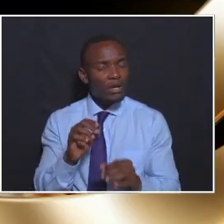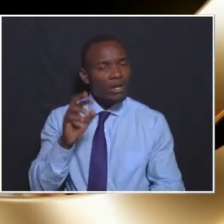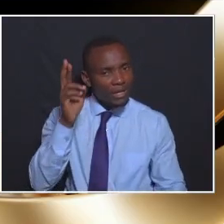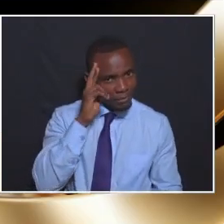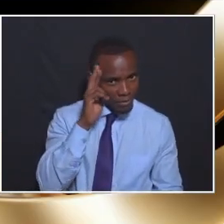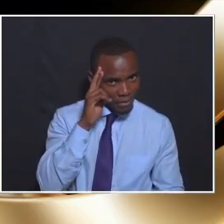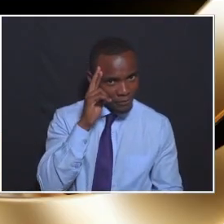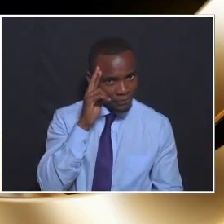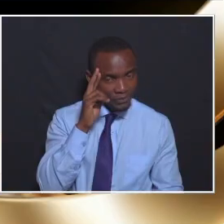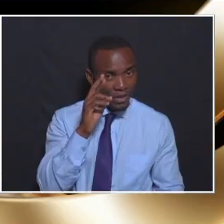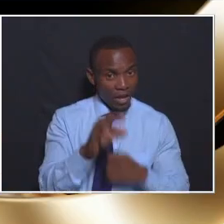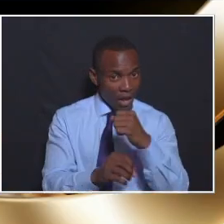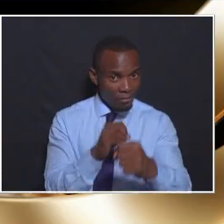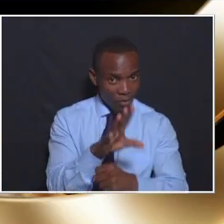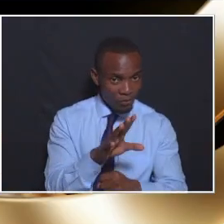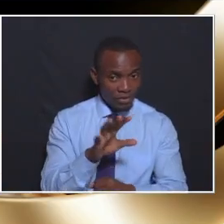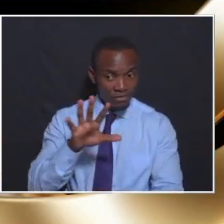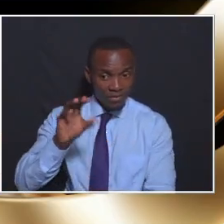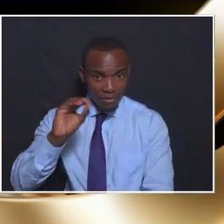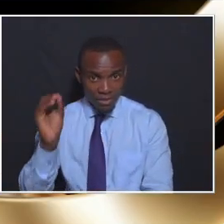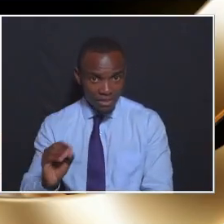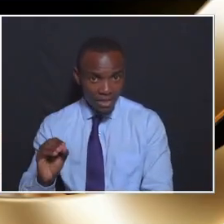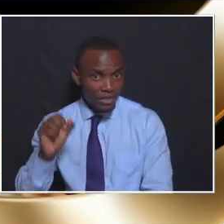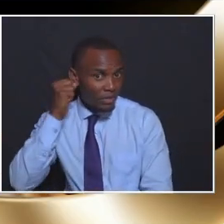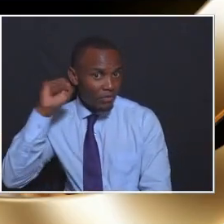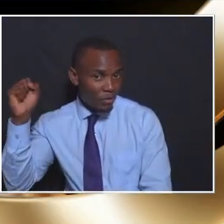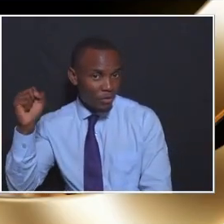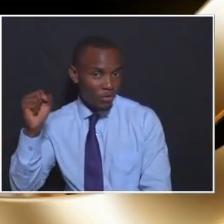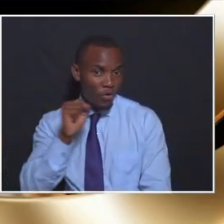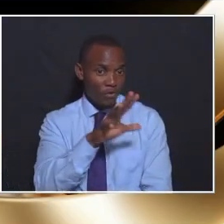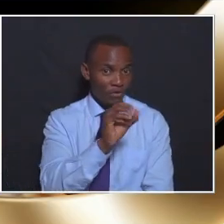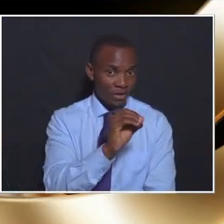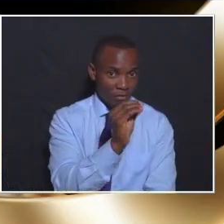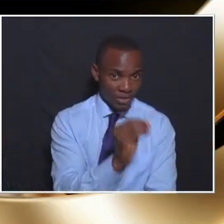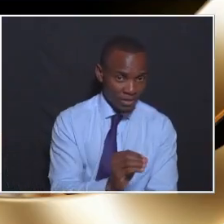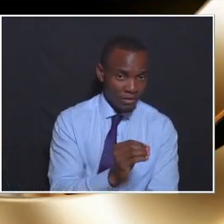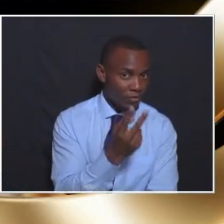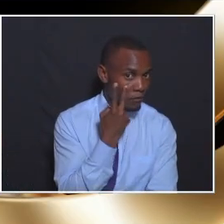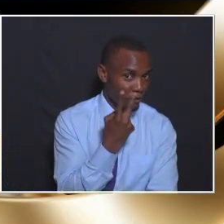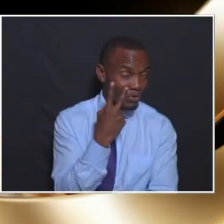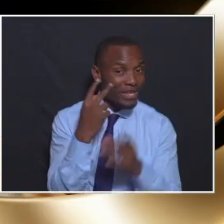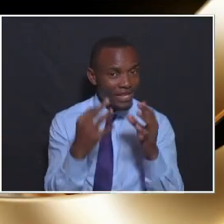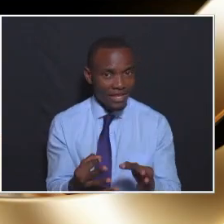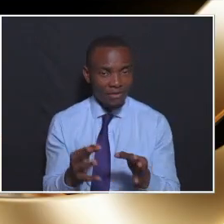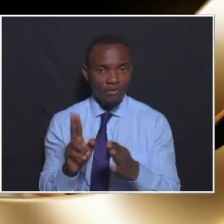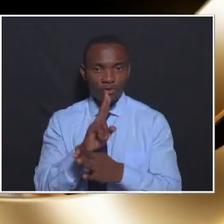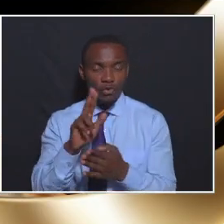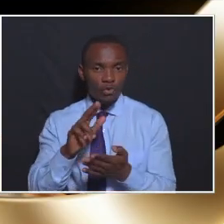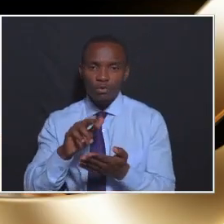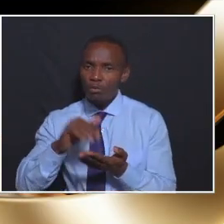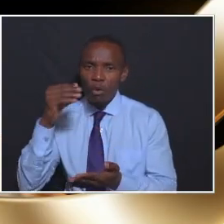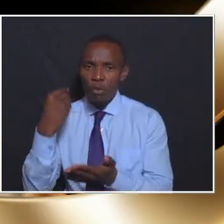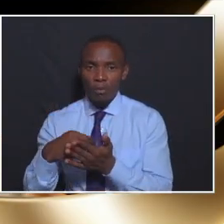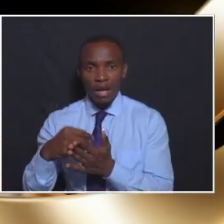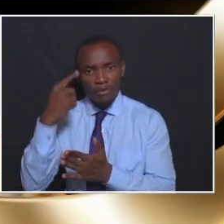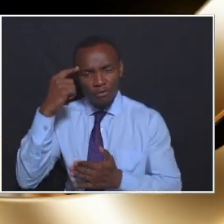audio, 50% visual. So if you do not spend a lot of money on the way the emotions are